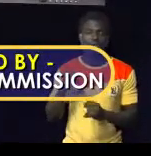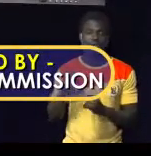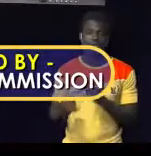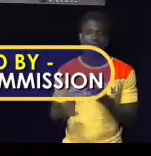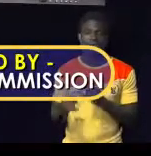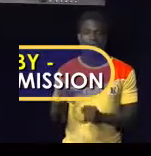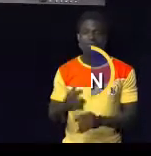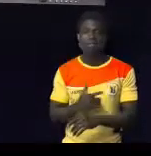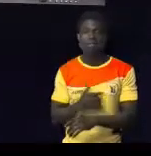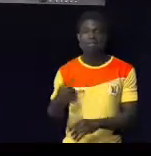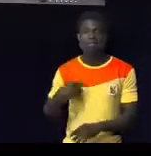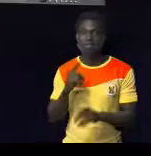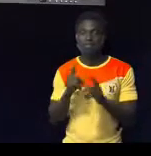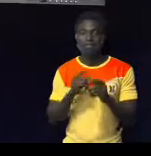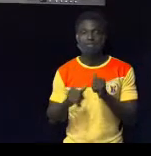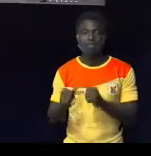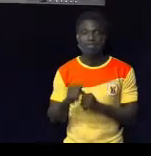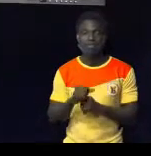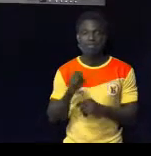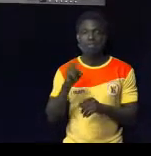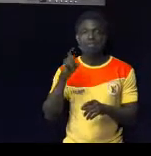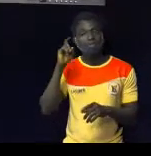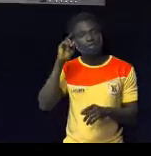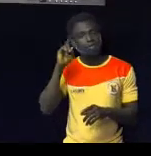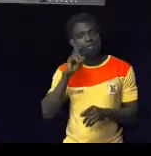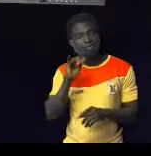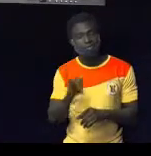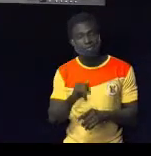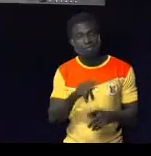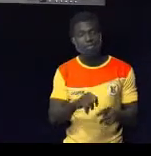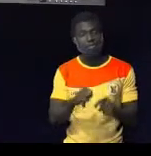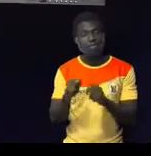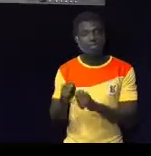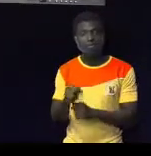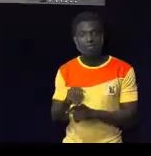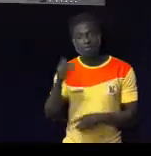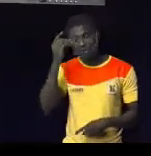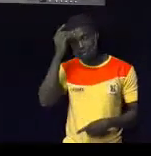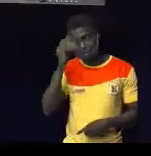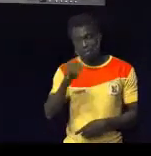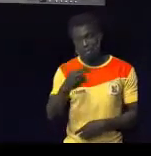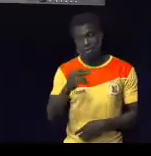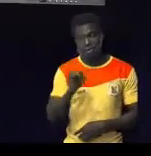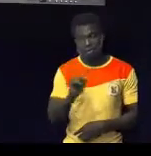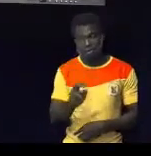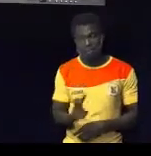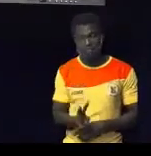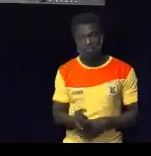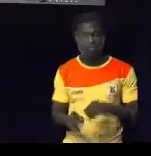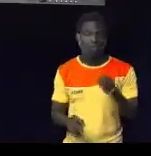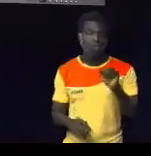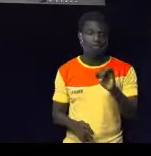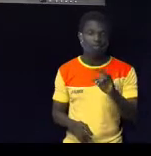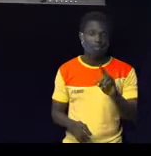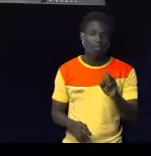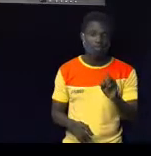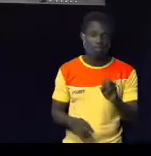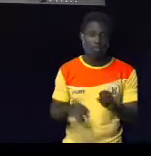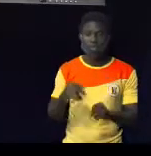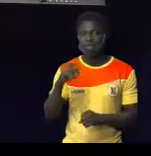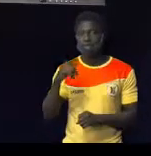we talked about sexually transmitted diseases. There, we talked about HIV/AIDS. We talked about